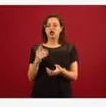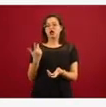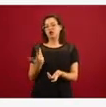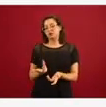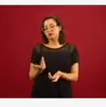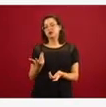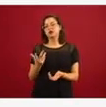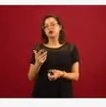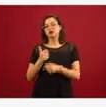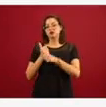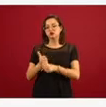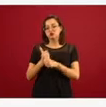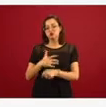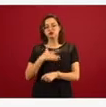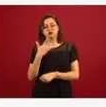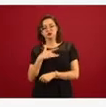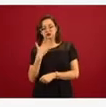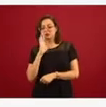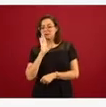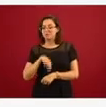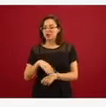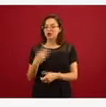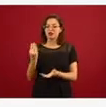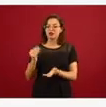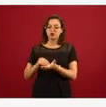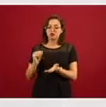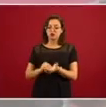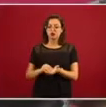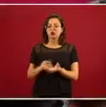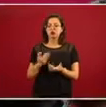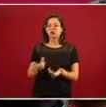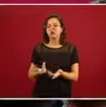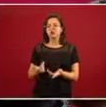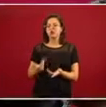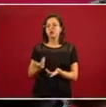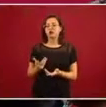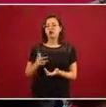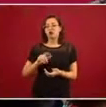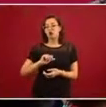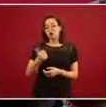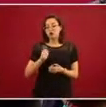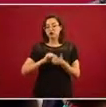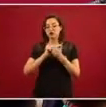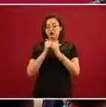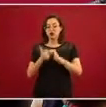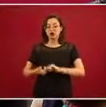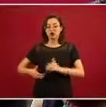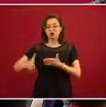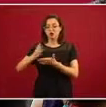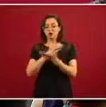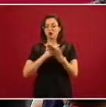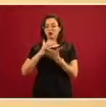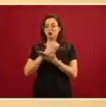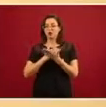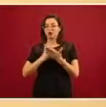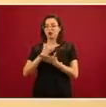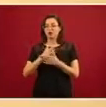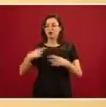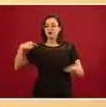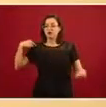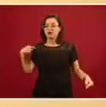And of course, some people that are close to recovering are still in the last stages of the